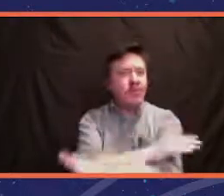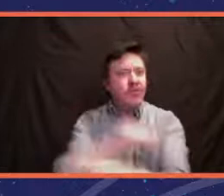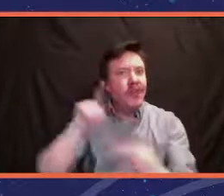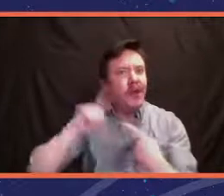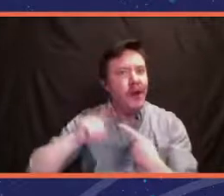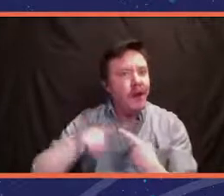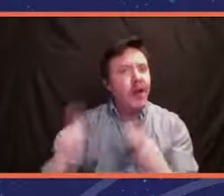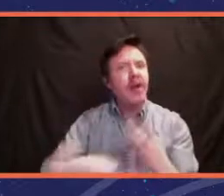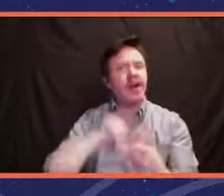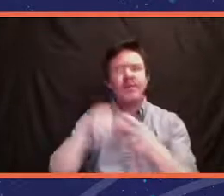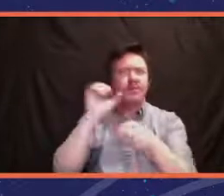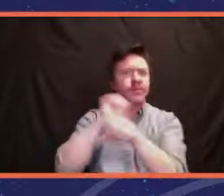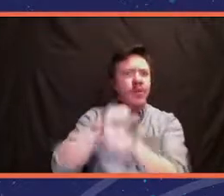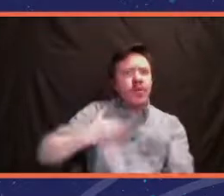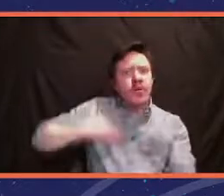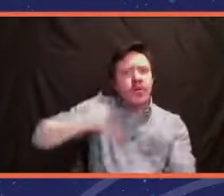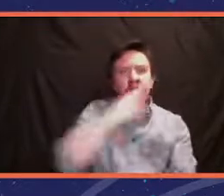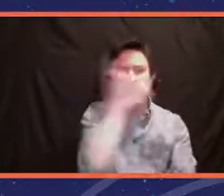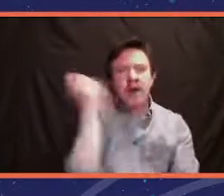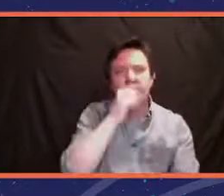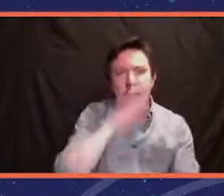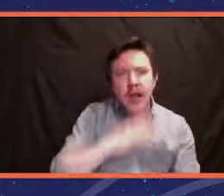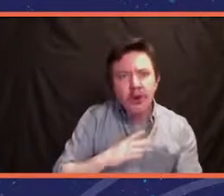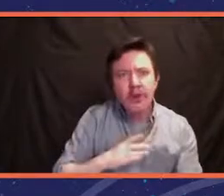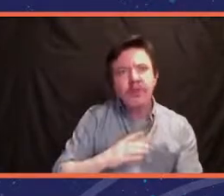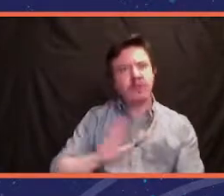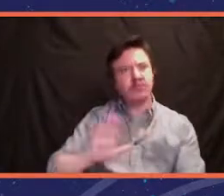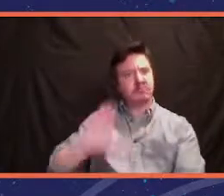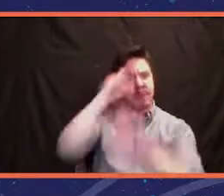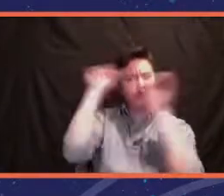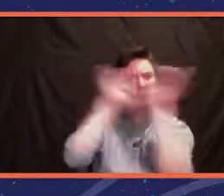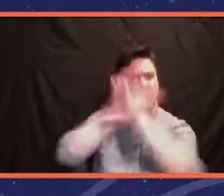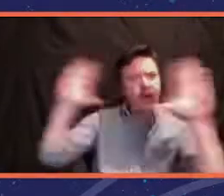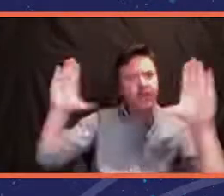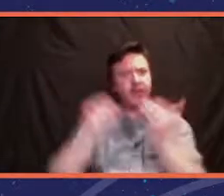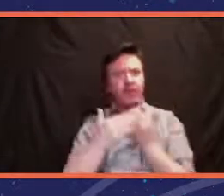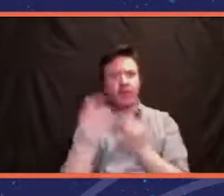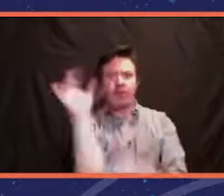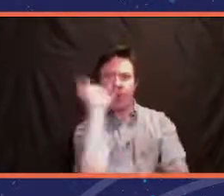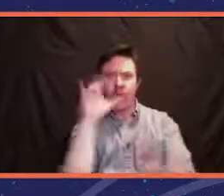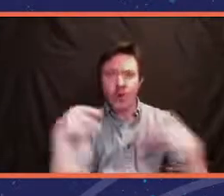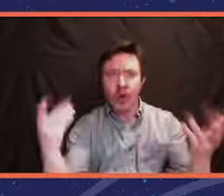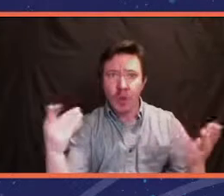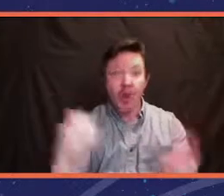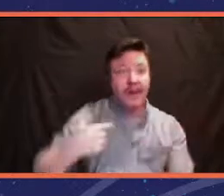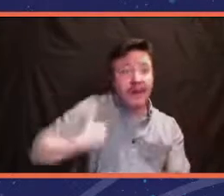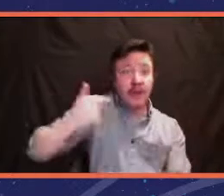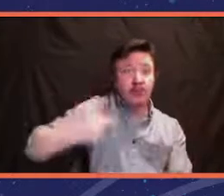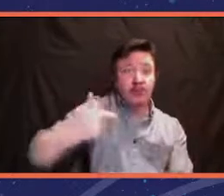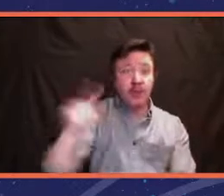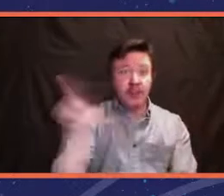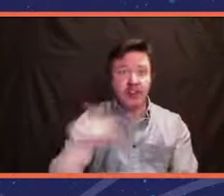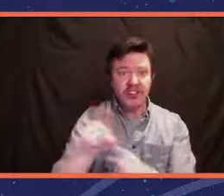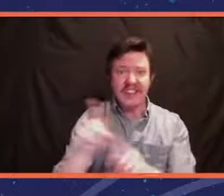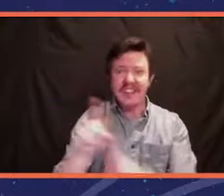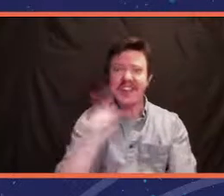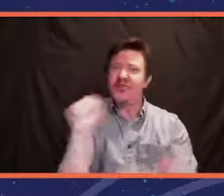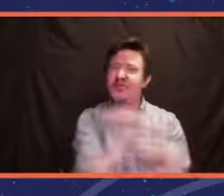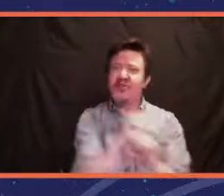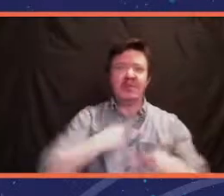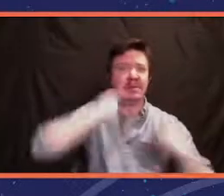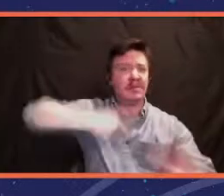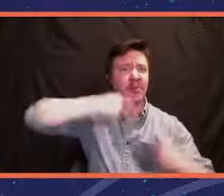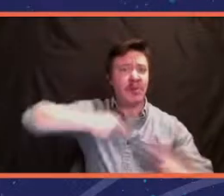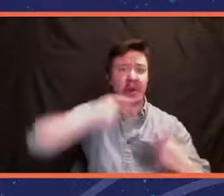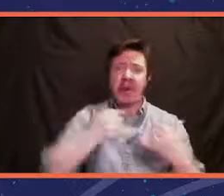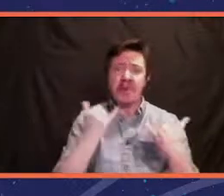young Black girls about what they envision for the future for themselves, because Gen Z is really going through a lot right now in terms of how do they